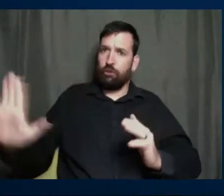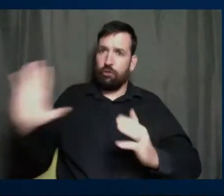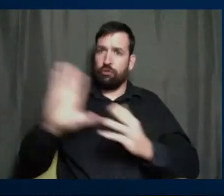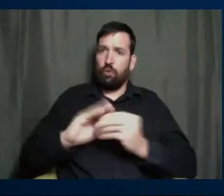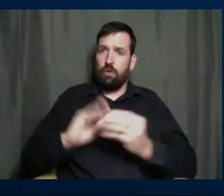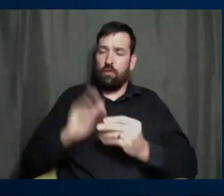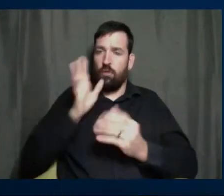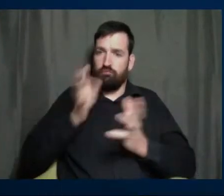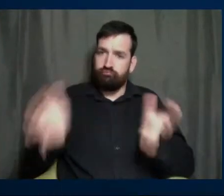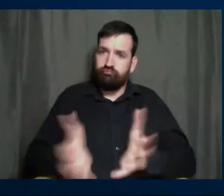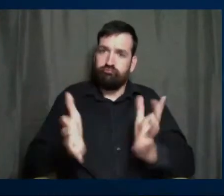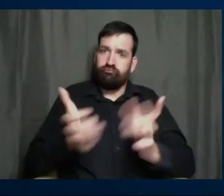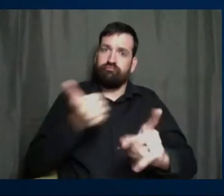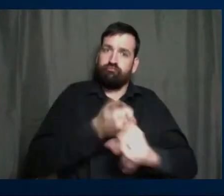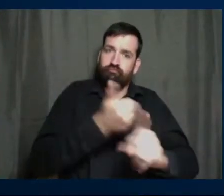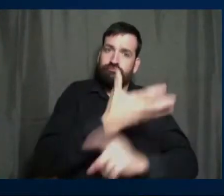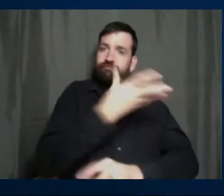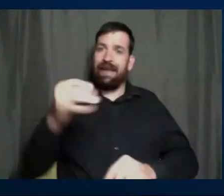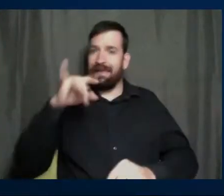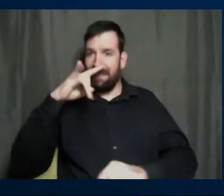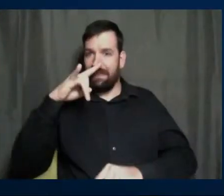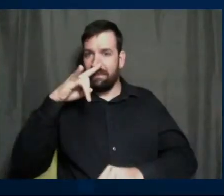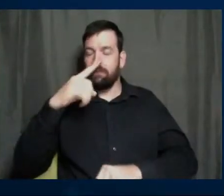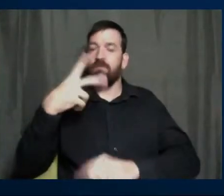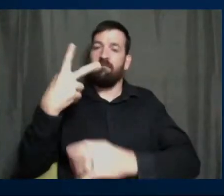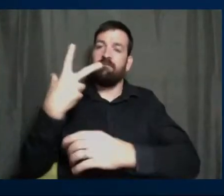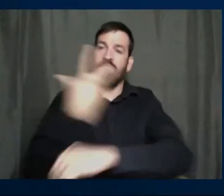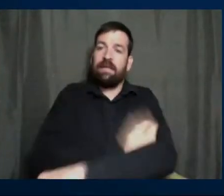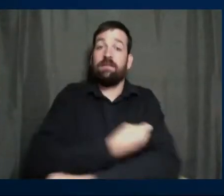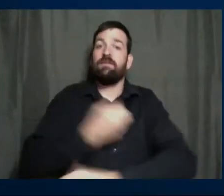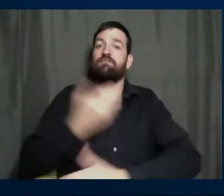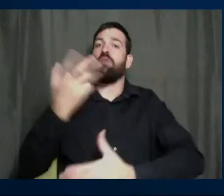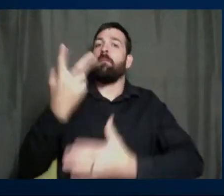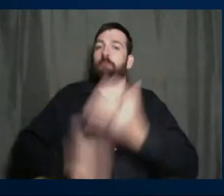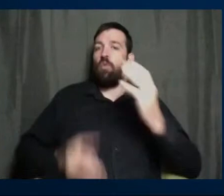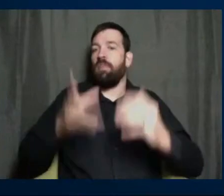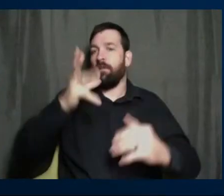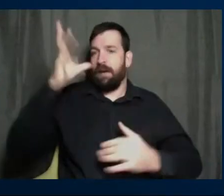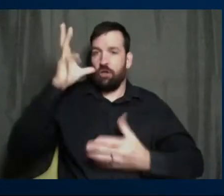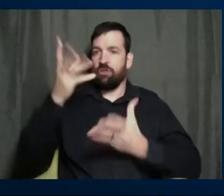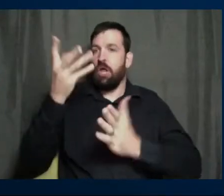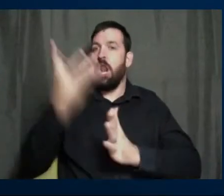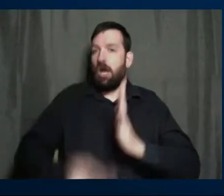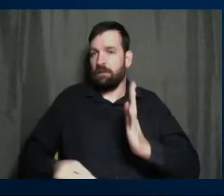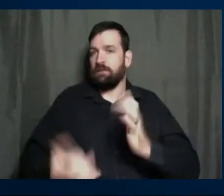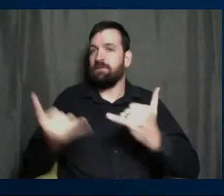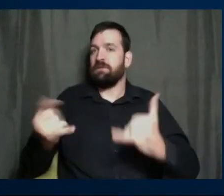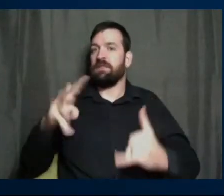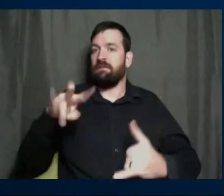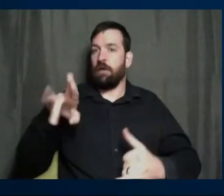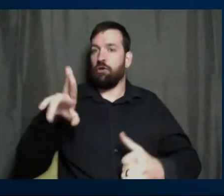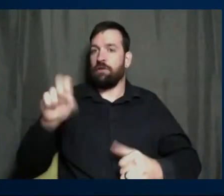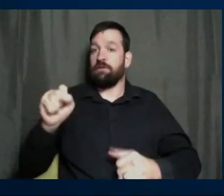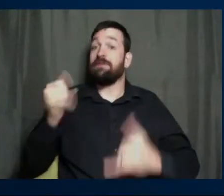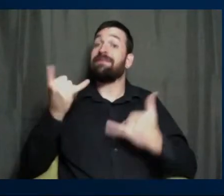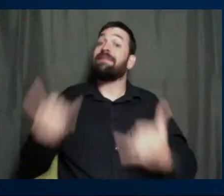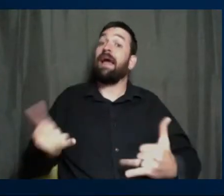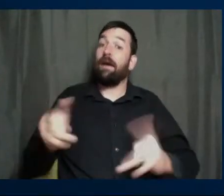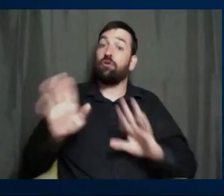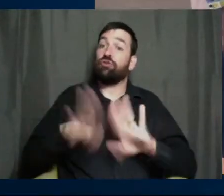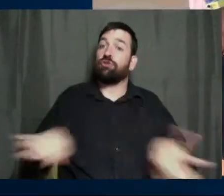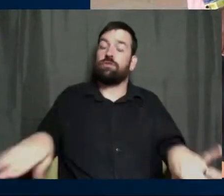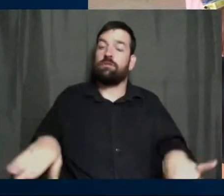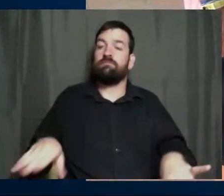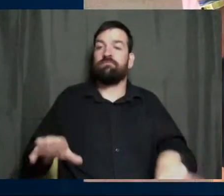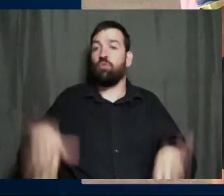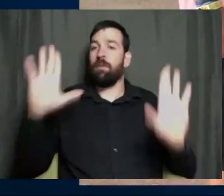you and your kids both vaccinated. She lost both of her parents to this virus, and now her children will grow up not knowing their grandparents.